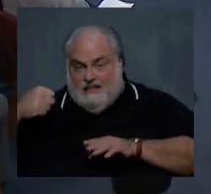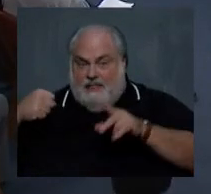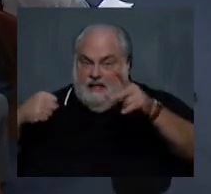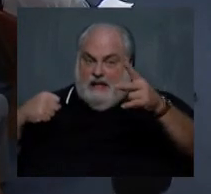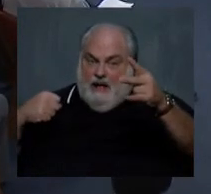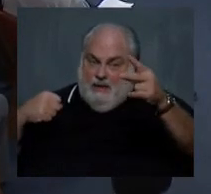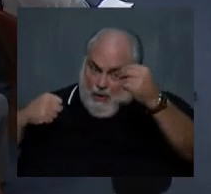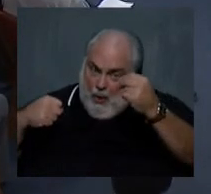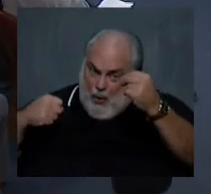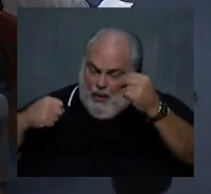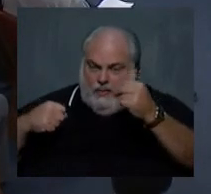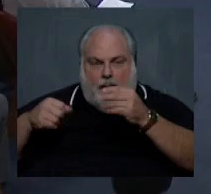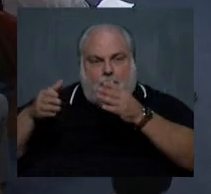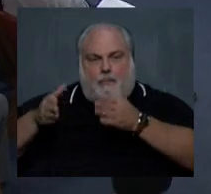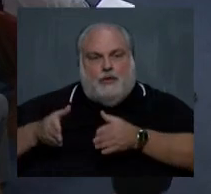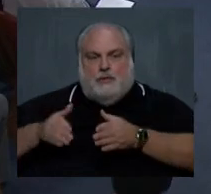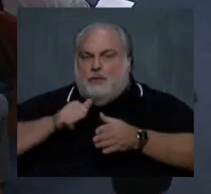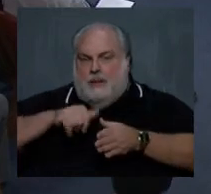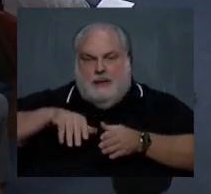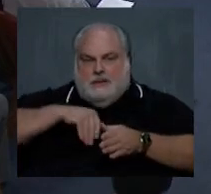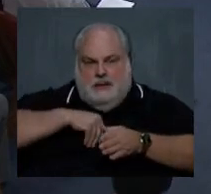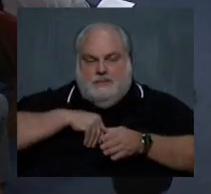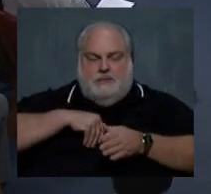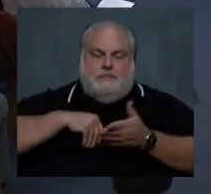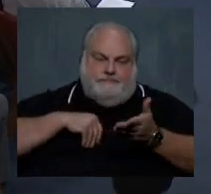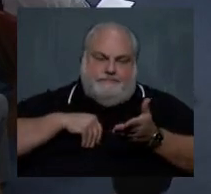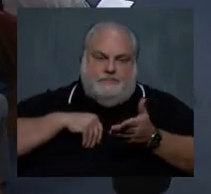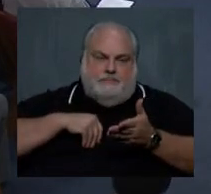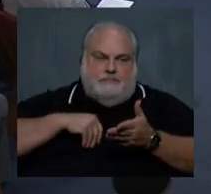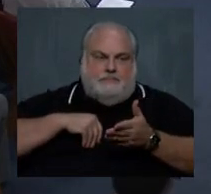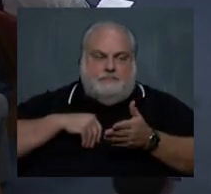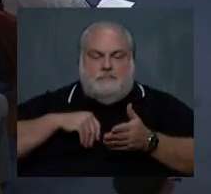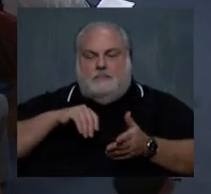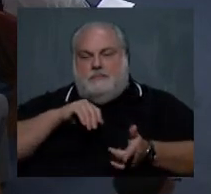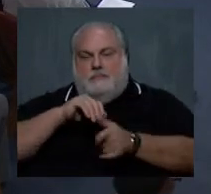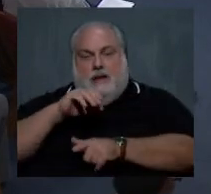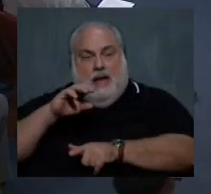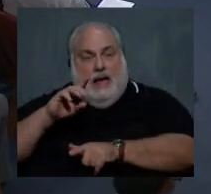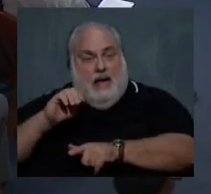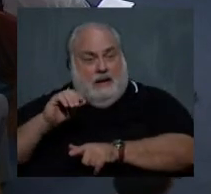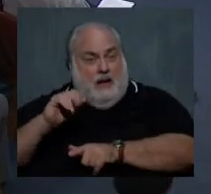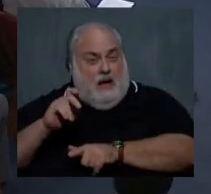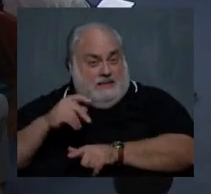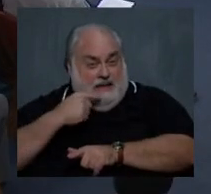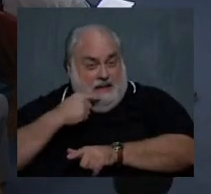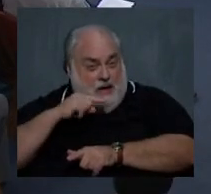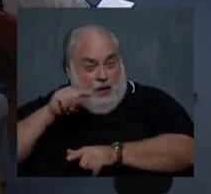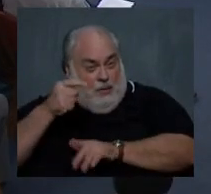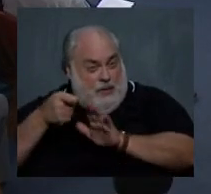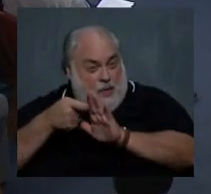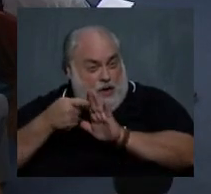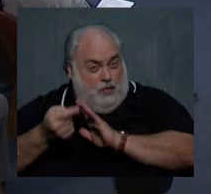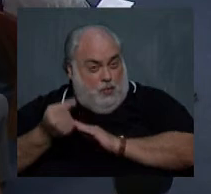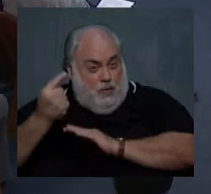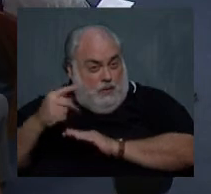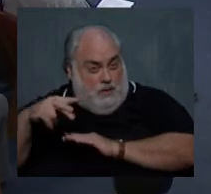no, and then the person would not be ratified, vice versa as well. So it just takes one no?